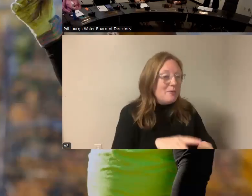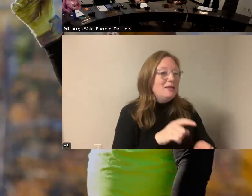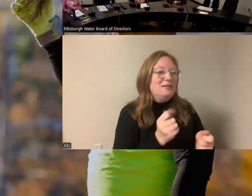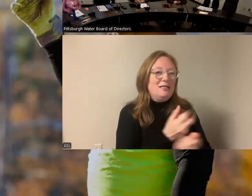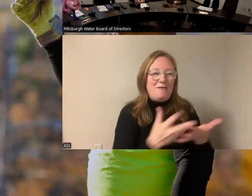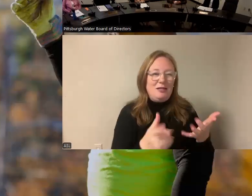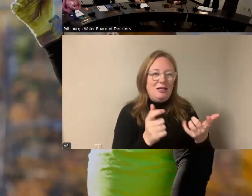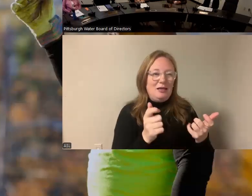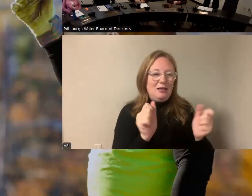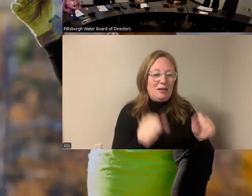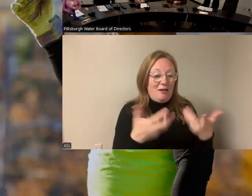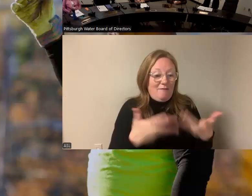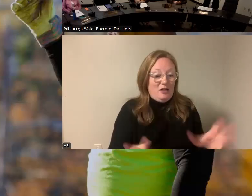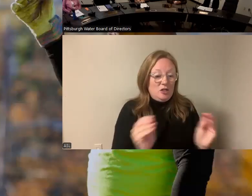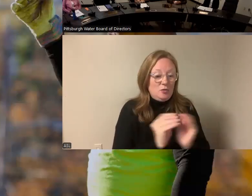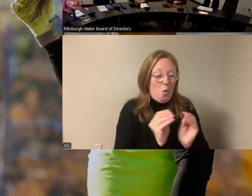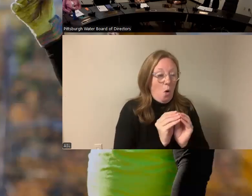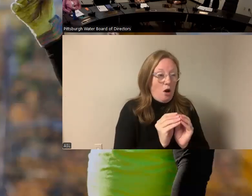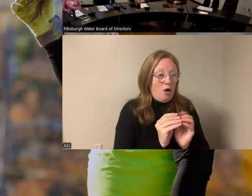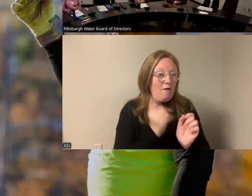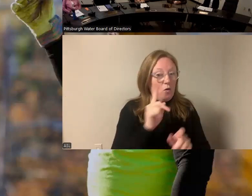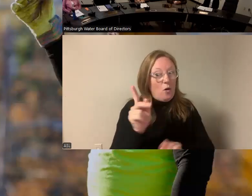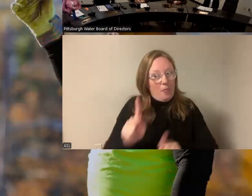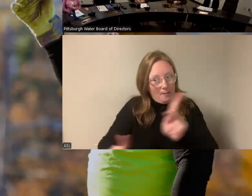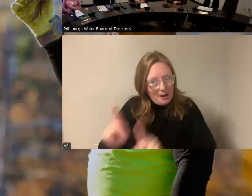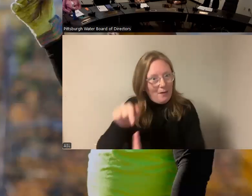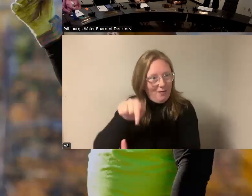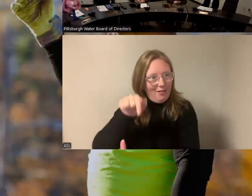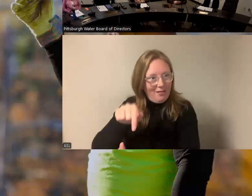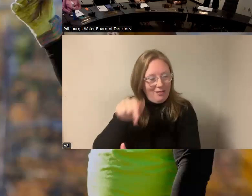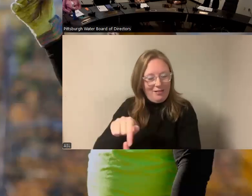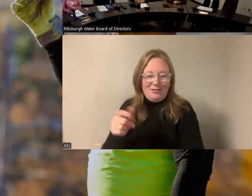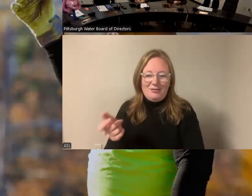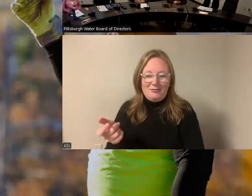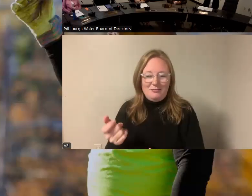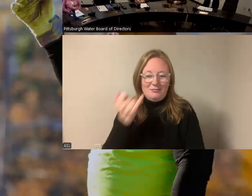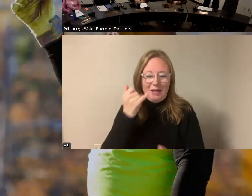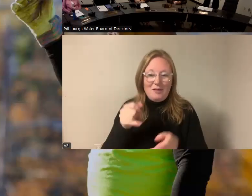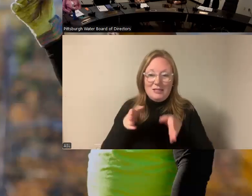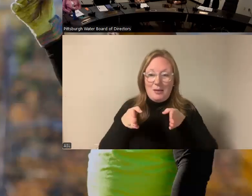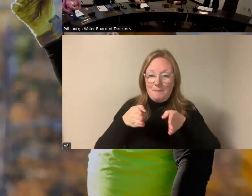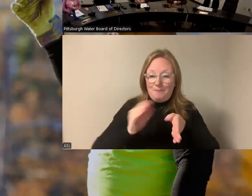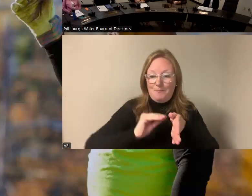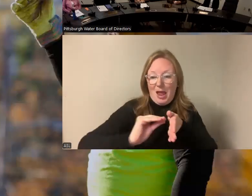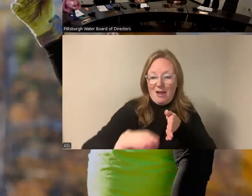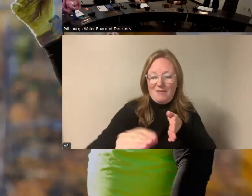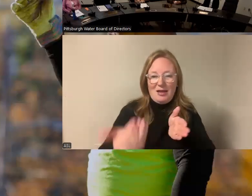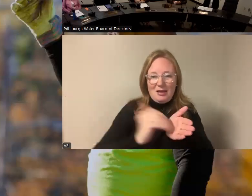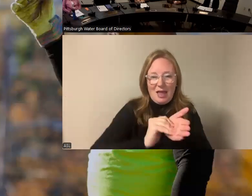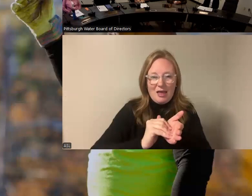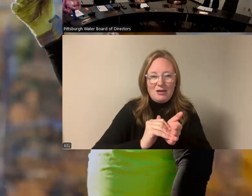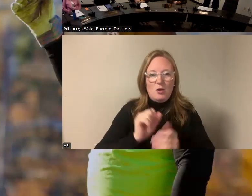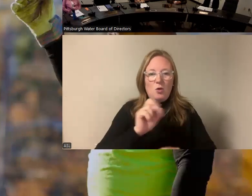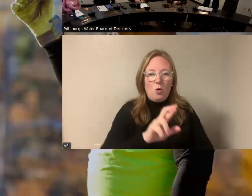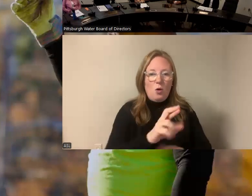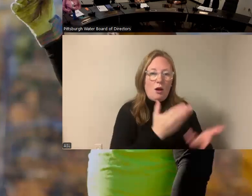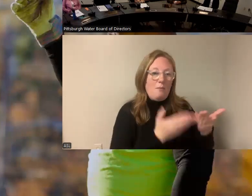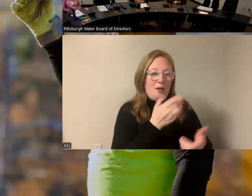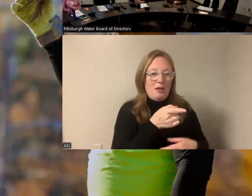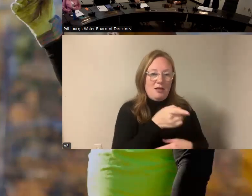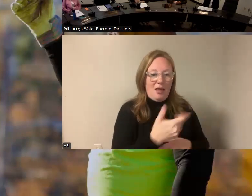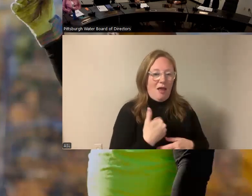And we can get more done for the people who, you know, whether it's a repaving of an asphalt street or maybe